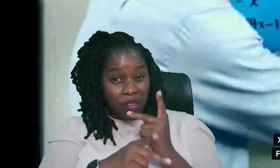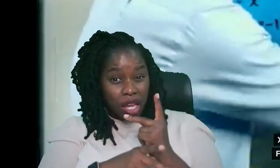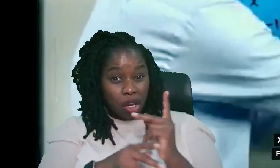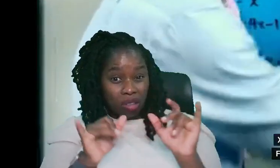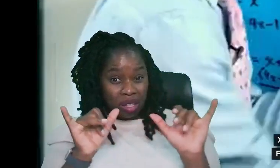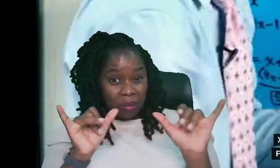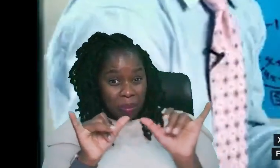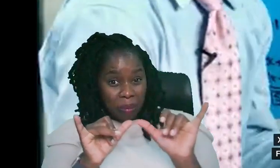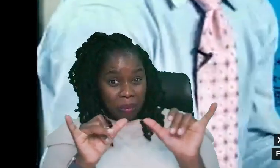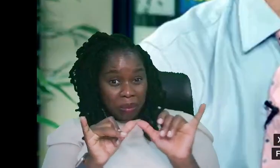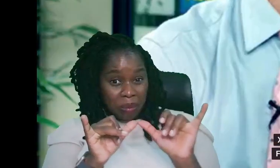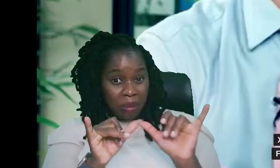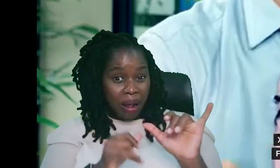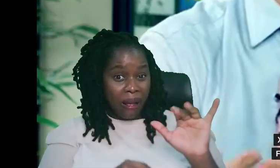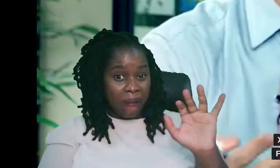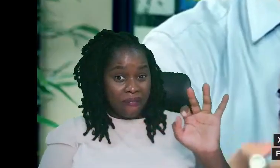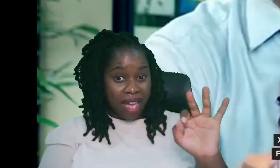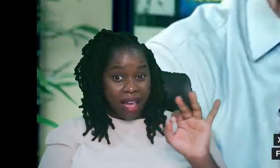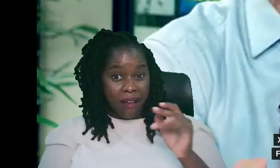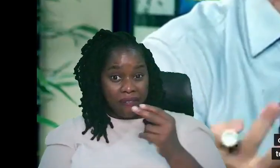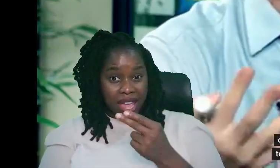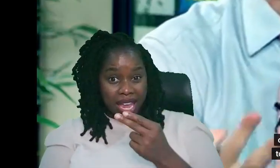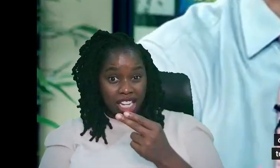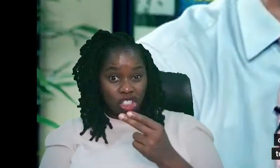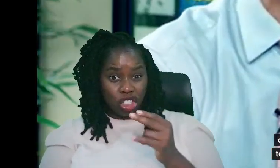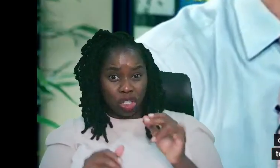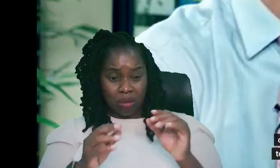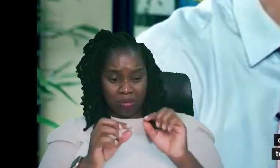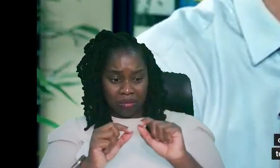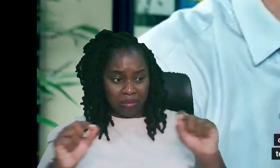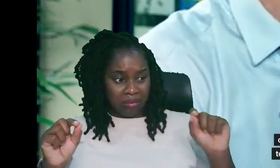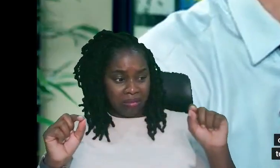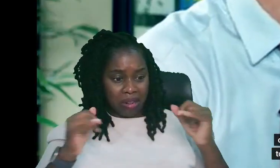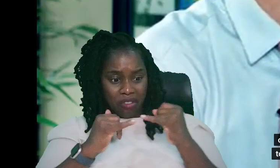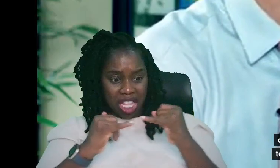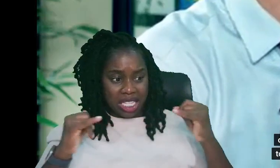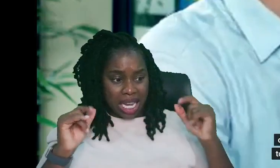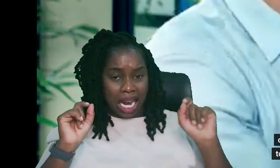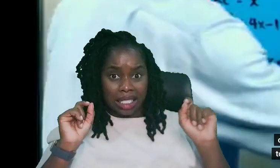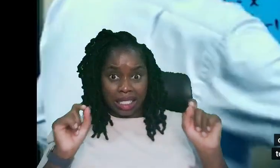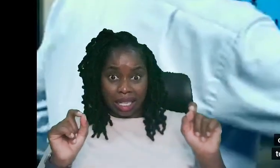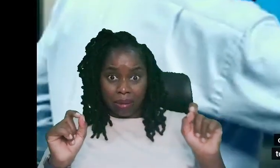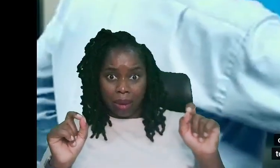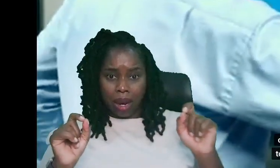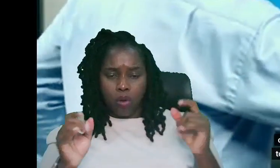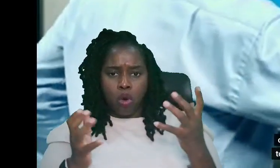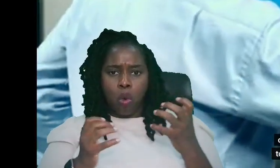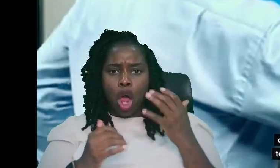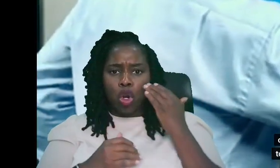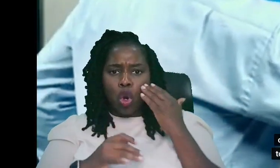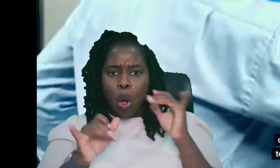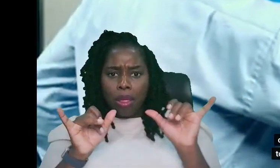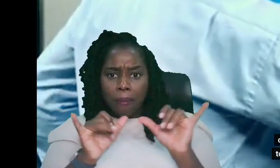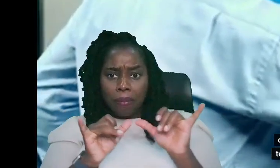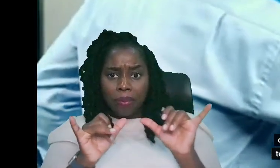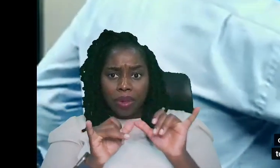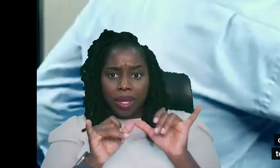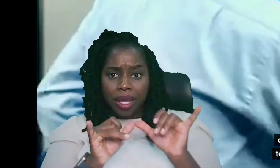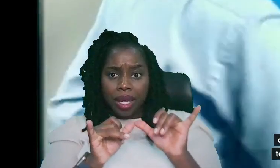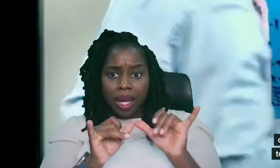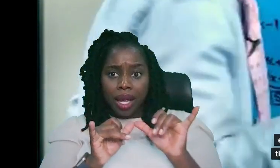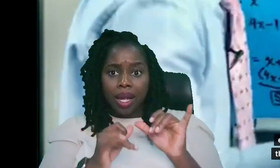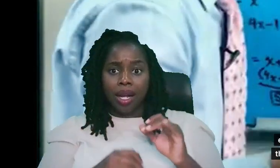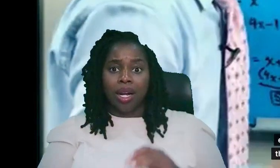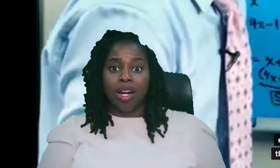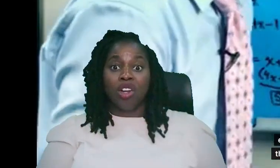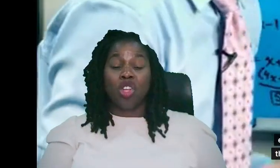length of FH, if we're trying to find the length of this line segment, what we need to do is set these two line